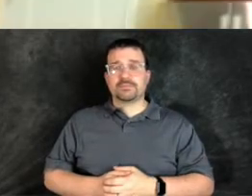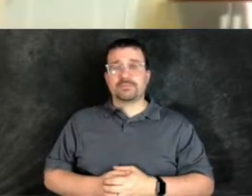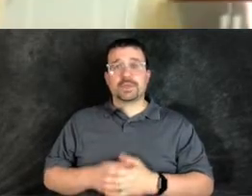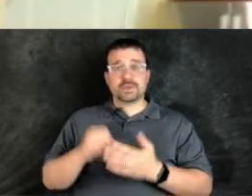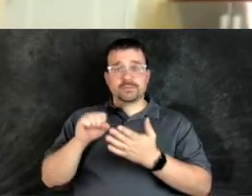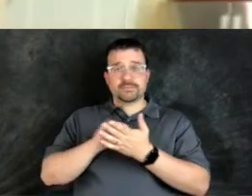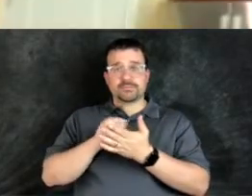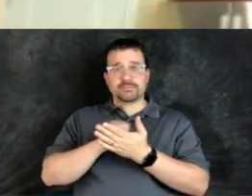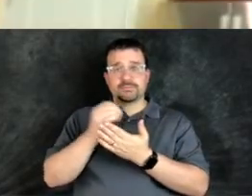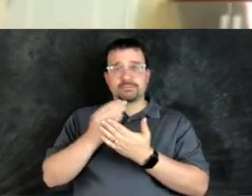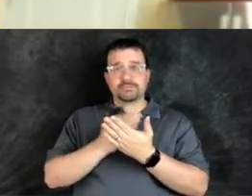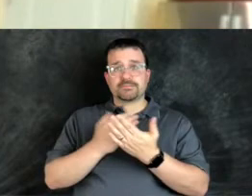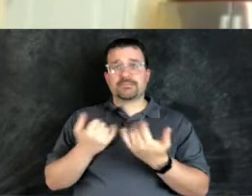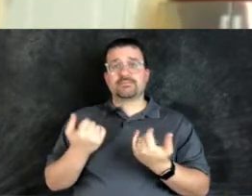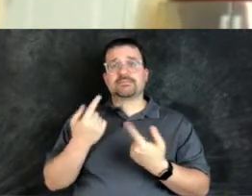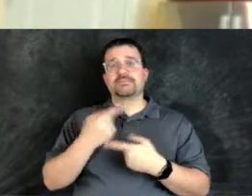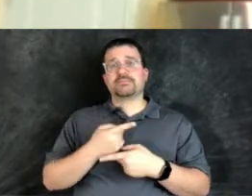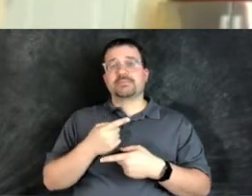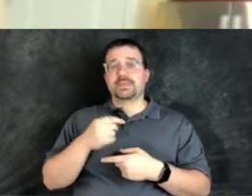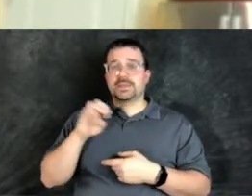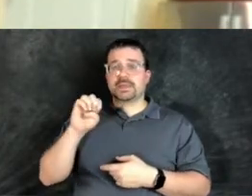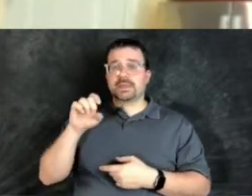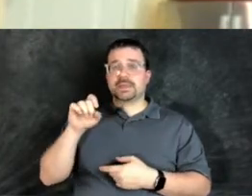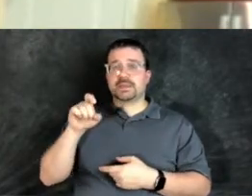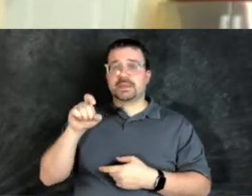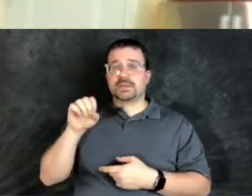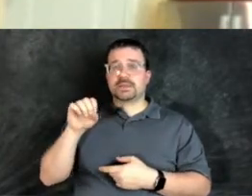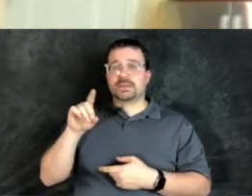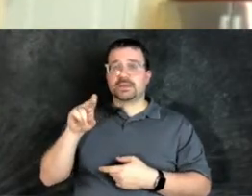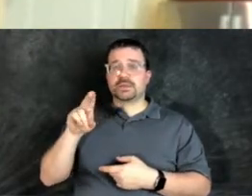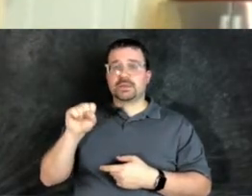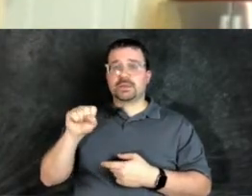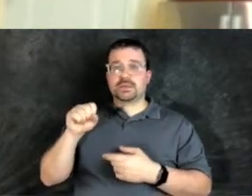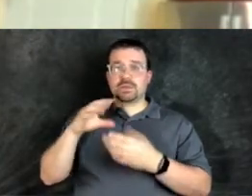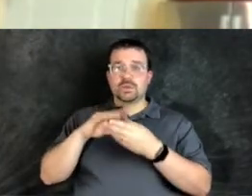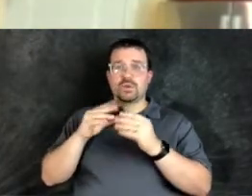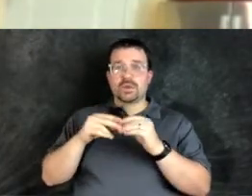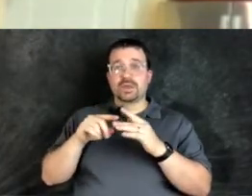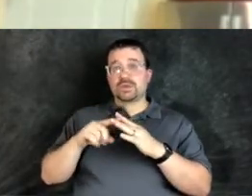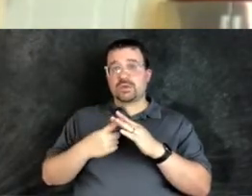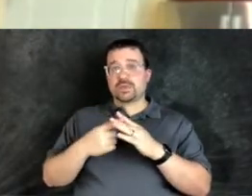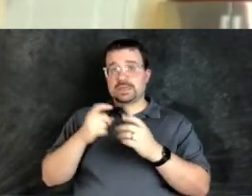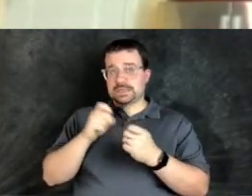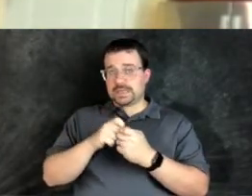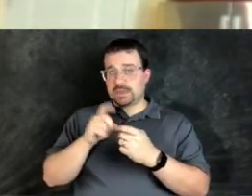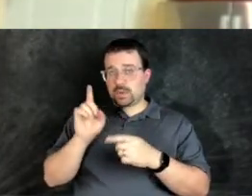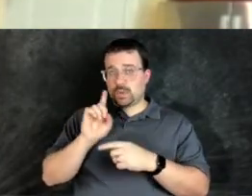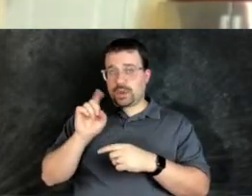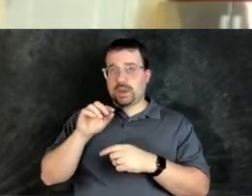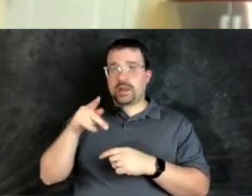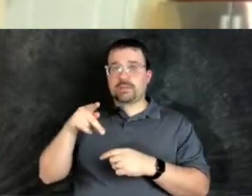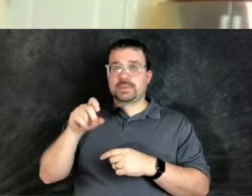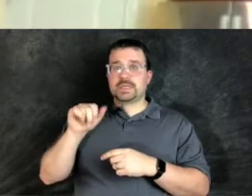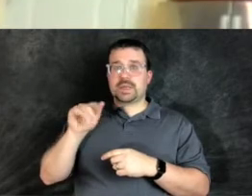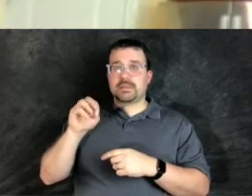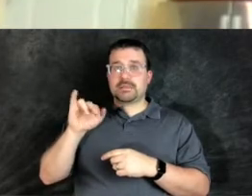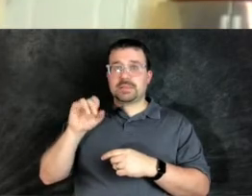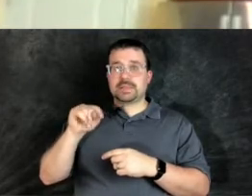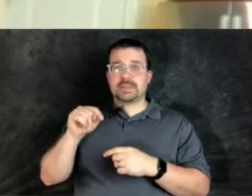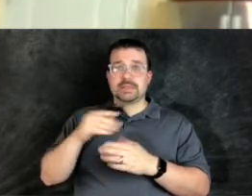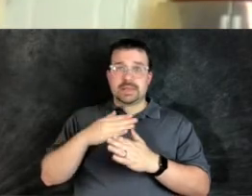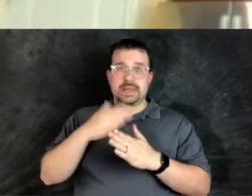In our scripture lesson today, the Exodus story picks up precisely where the psalmist concludes